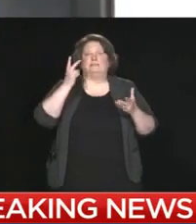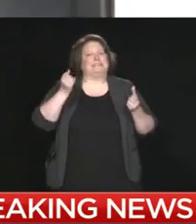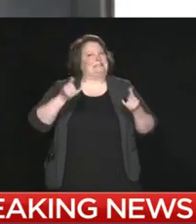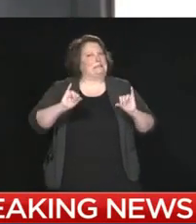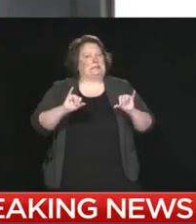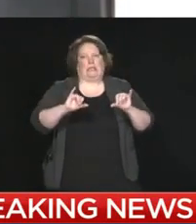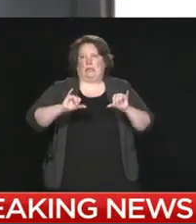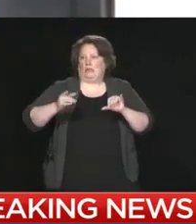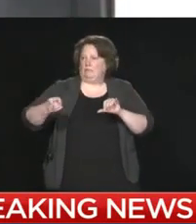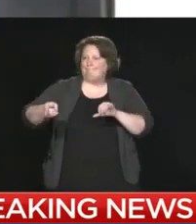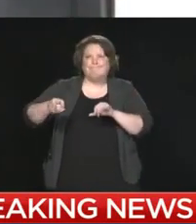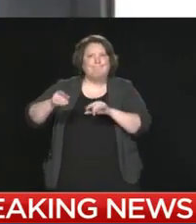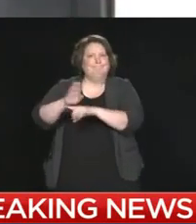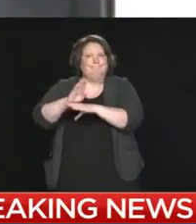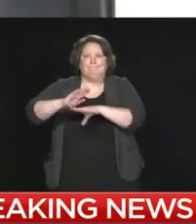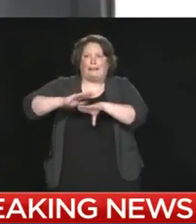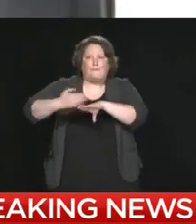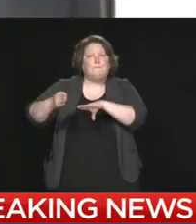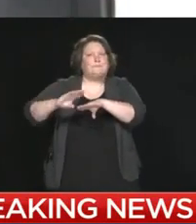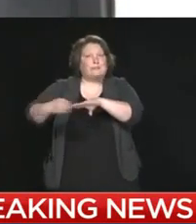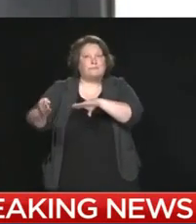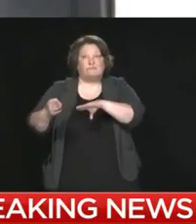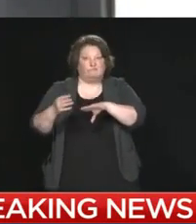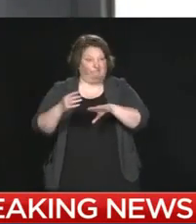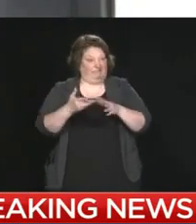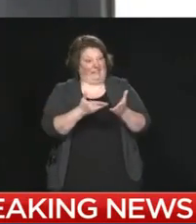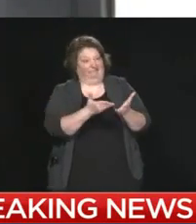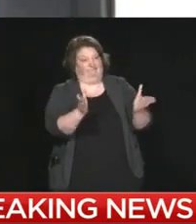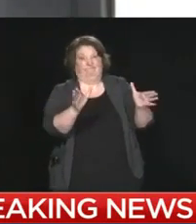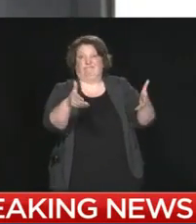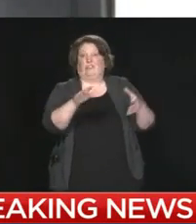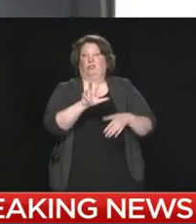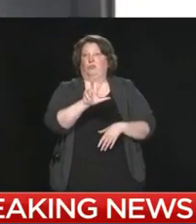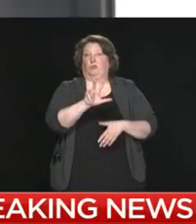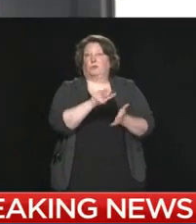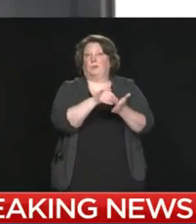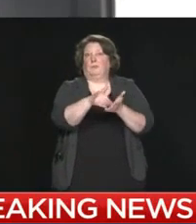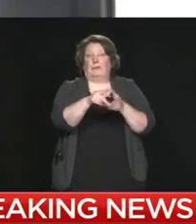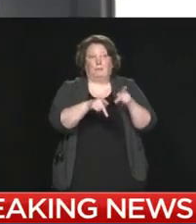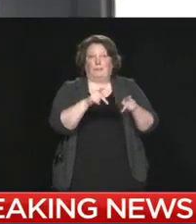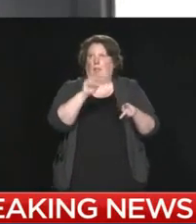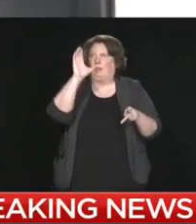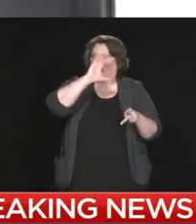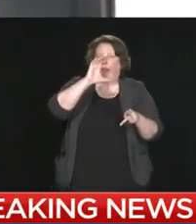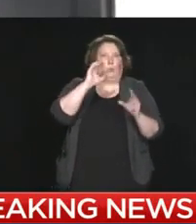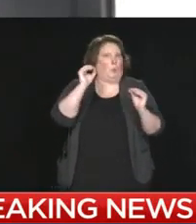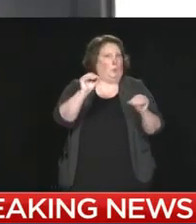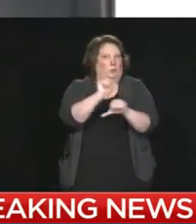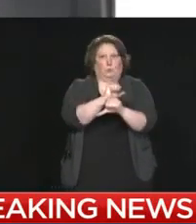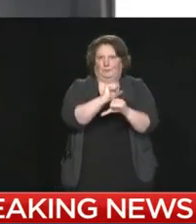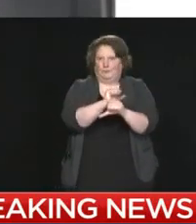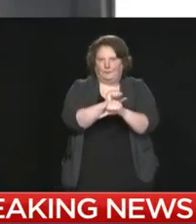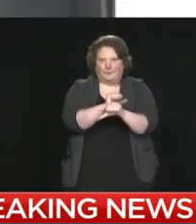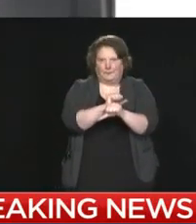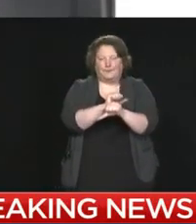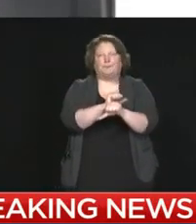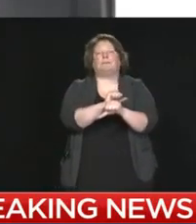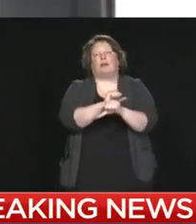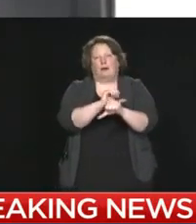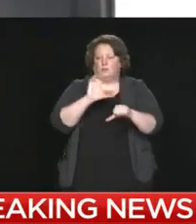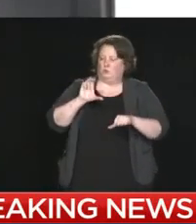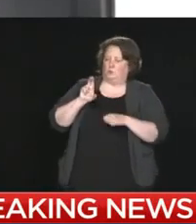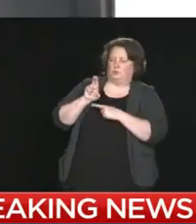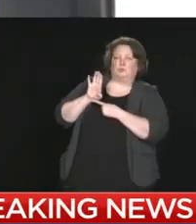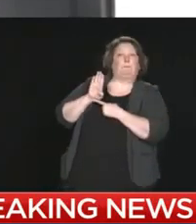3 million Canadians who would like to be at work and who don't have work, we know that it will be needed for a